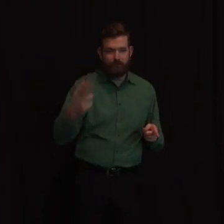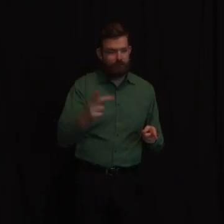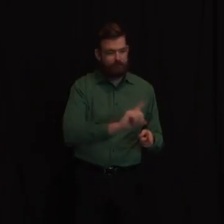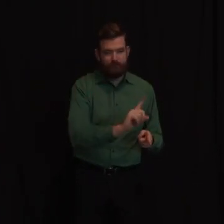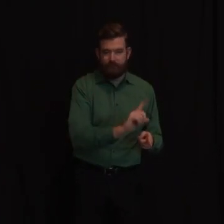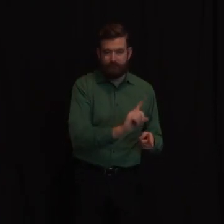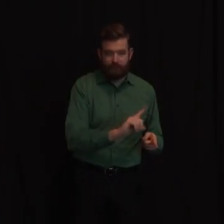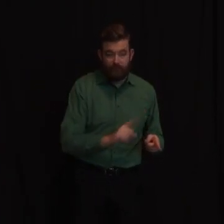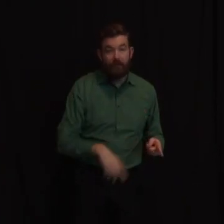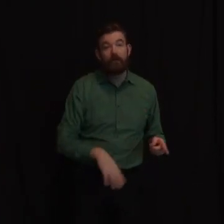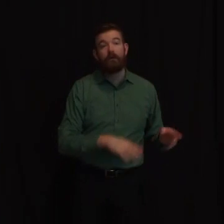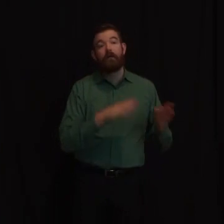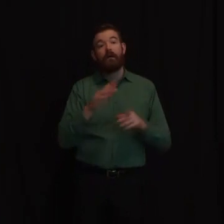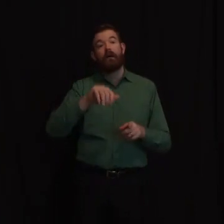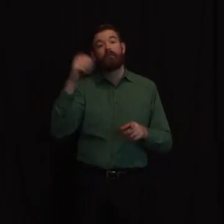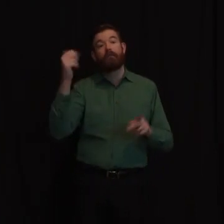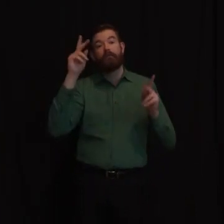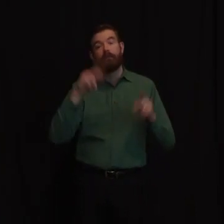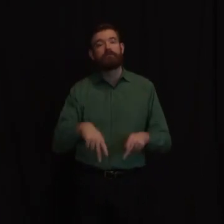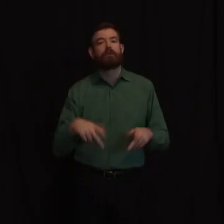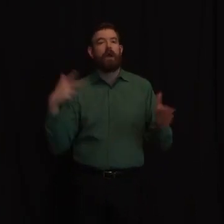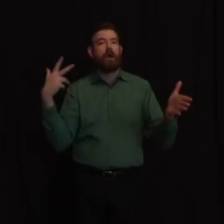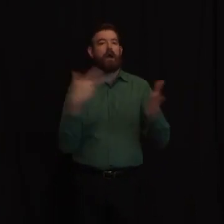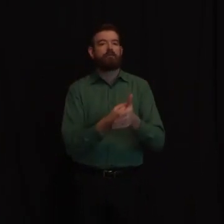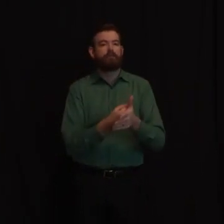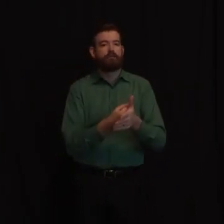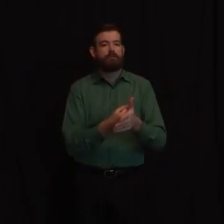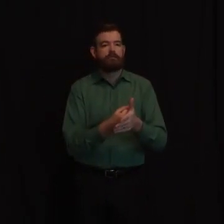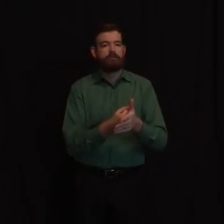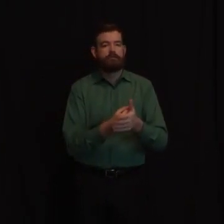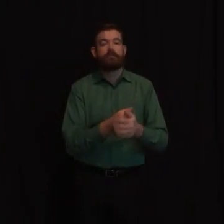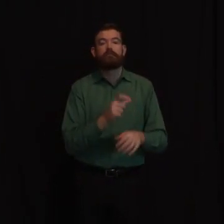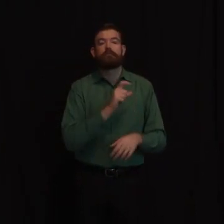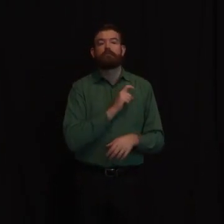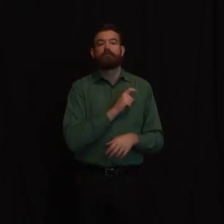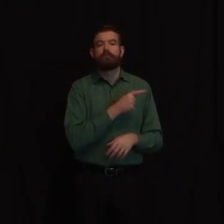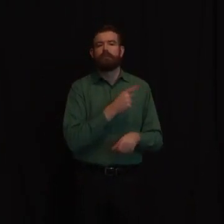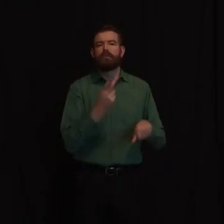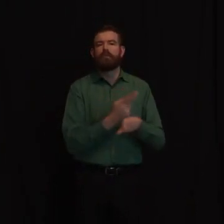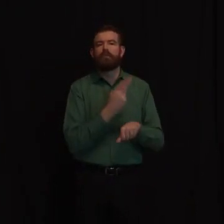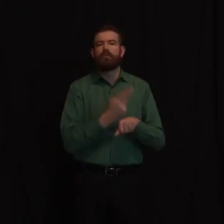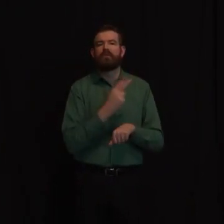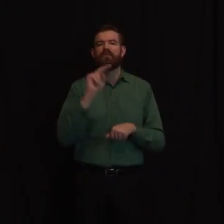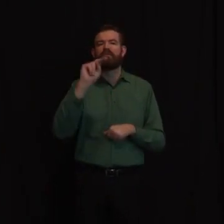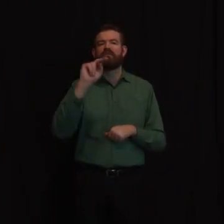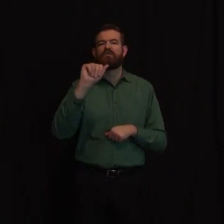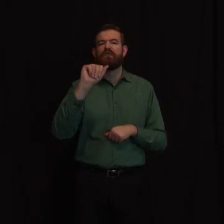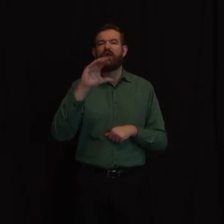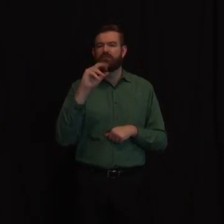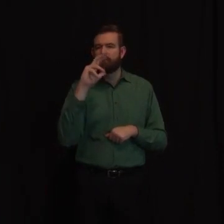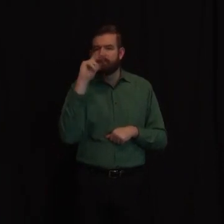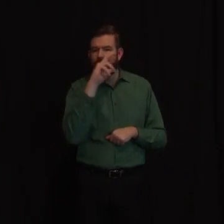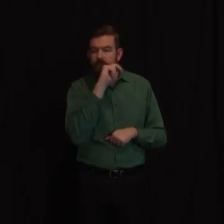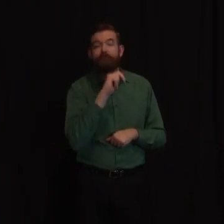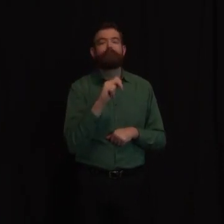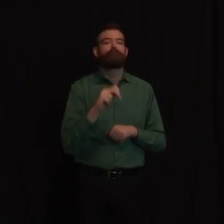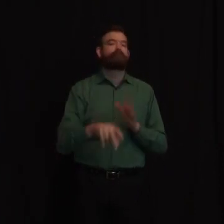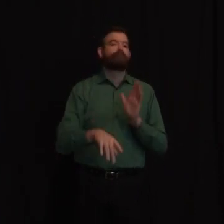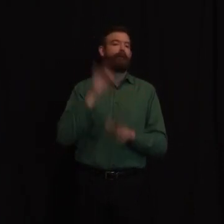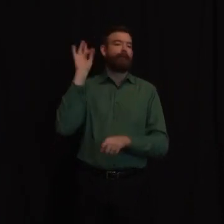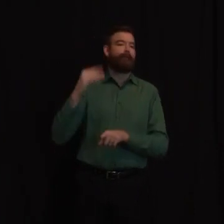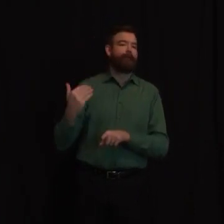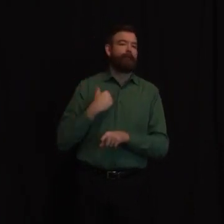vehicle accident was unresponsive. The officers had to utilize Narcan to revive him. He was found in possession of heroin and had